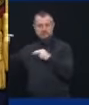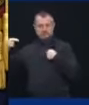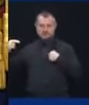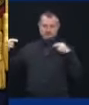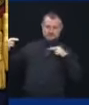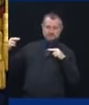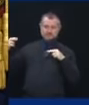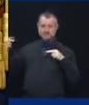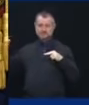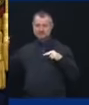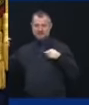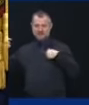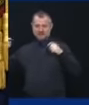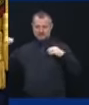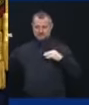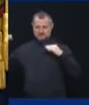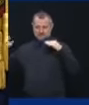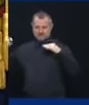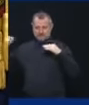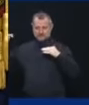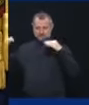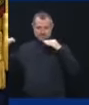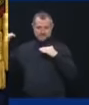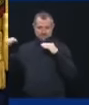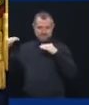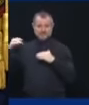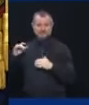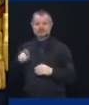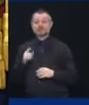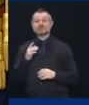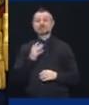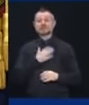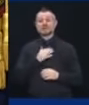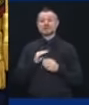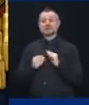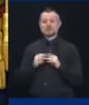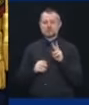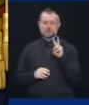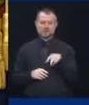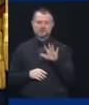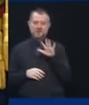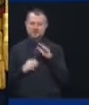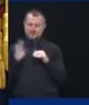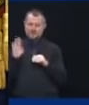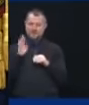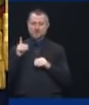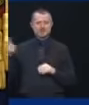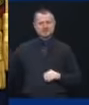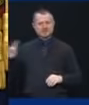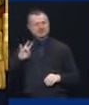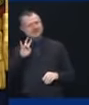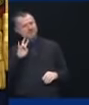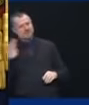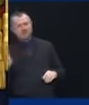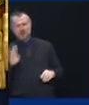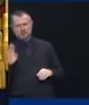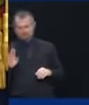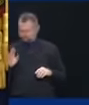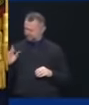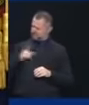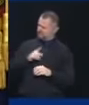need. My number has been $2.5 billion. They're at $7 billion. And